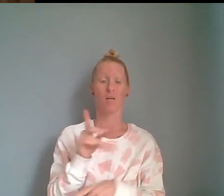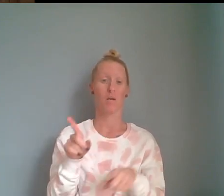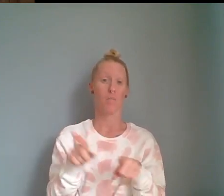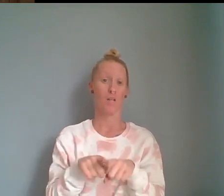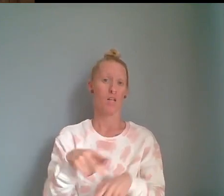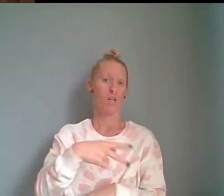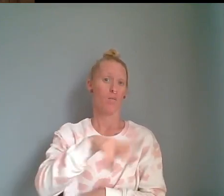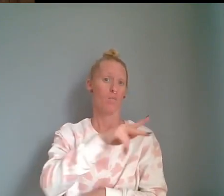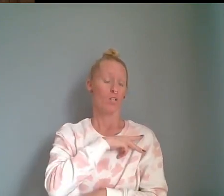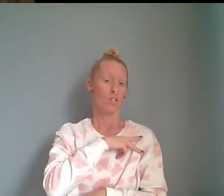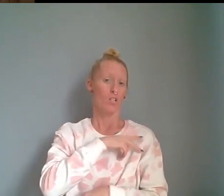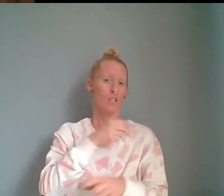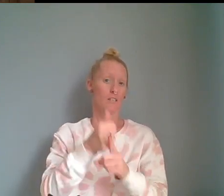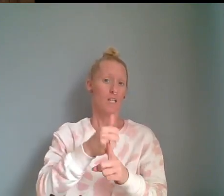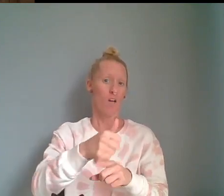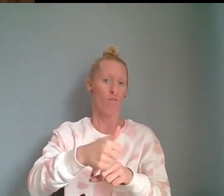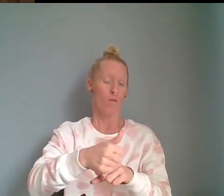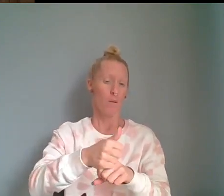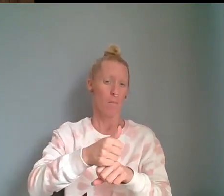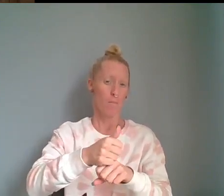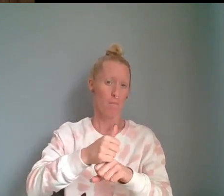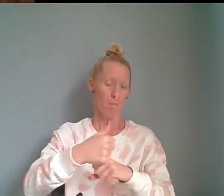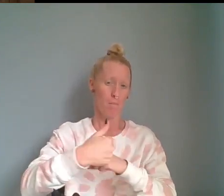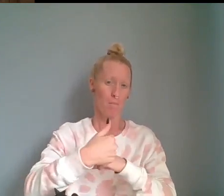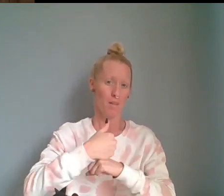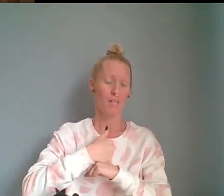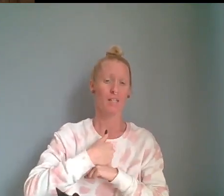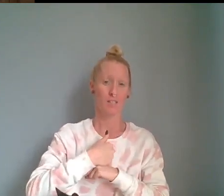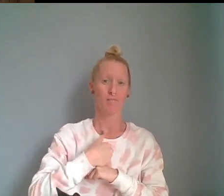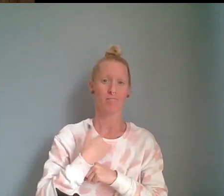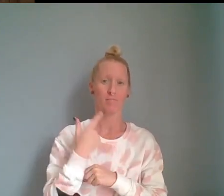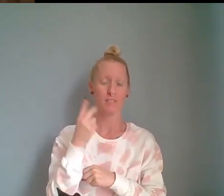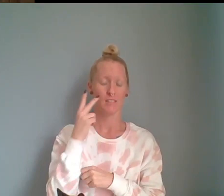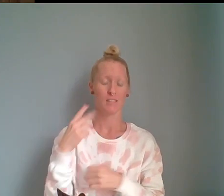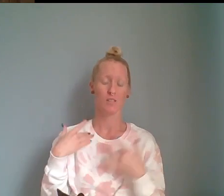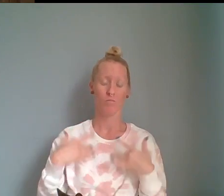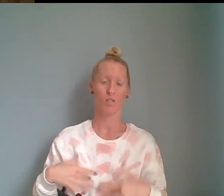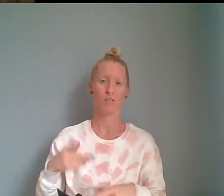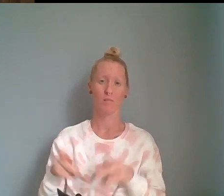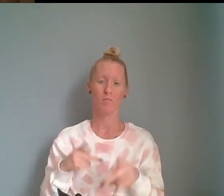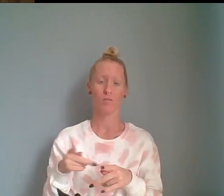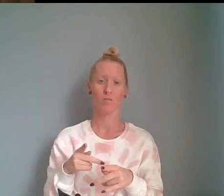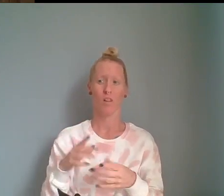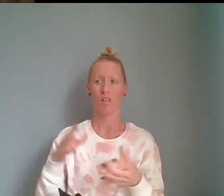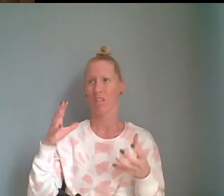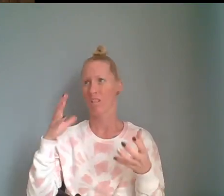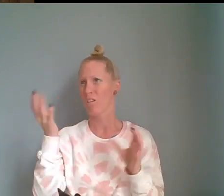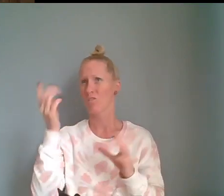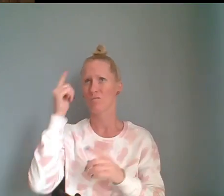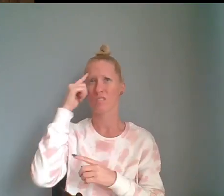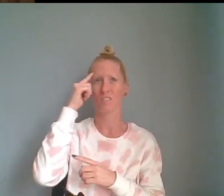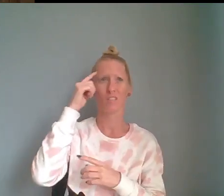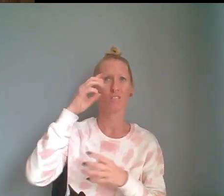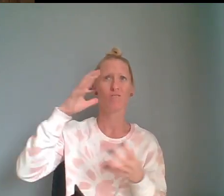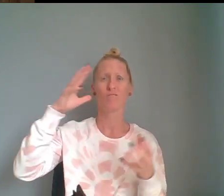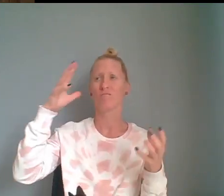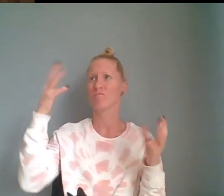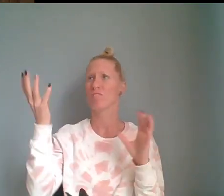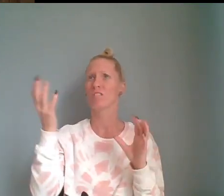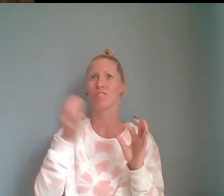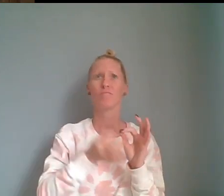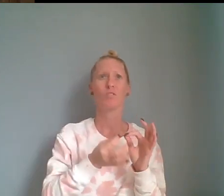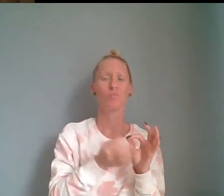the self-blame that you often see in depressed people. And these kinds of distortions in thinking, these distorted ways of